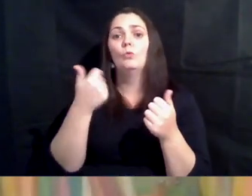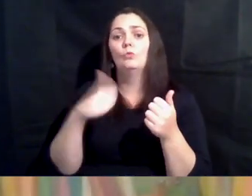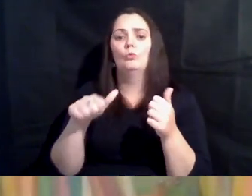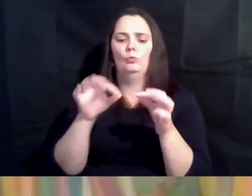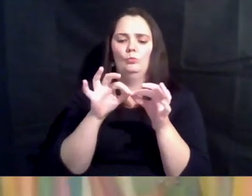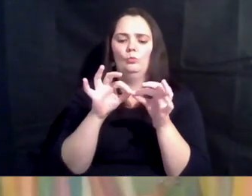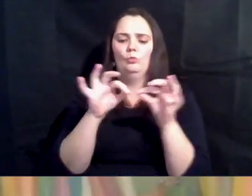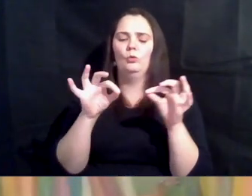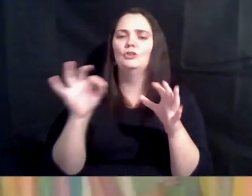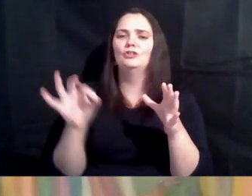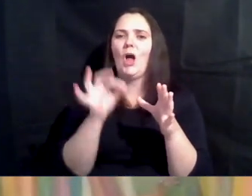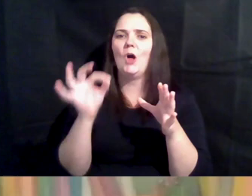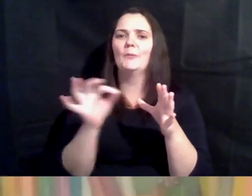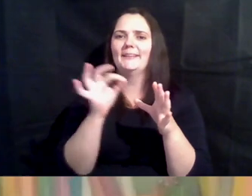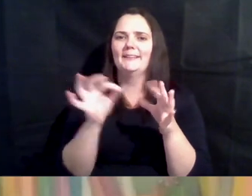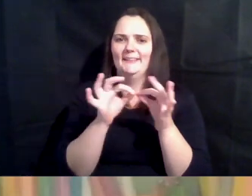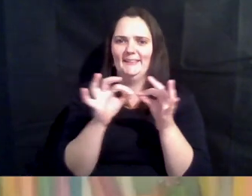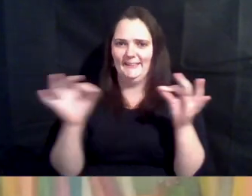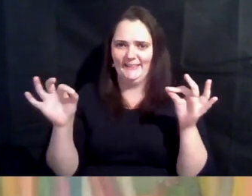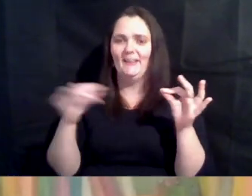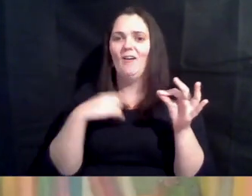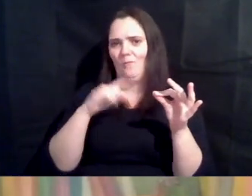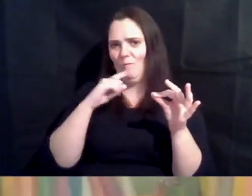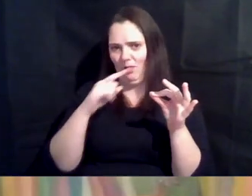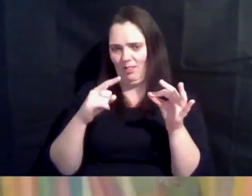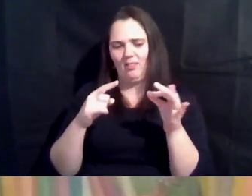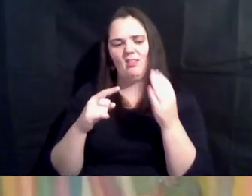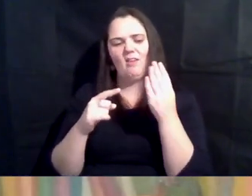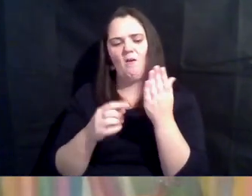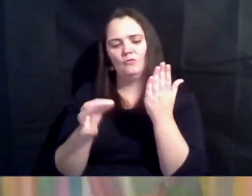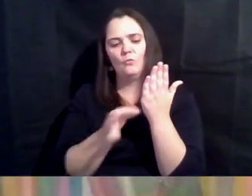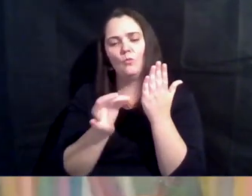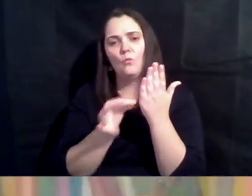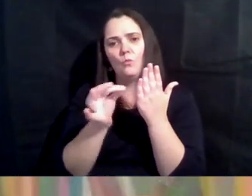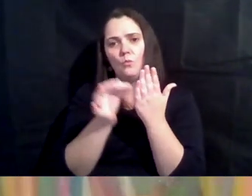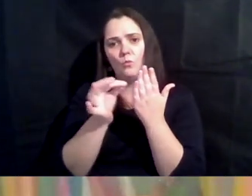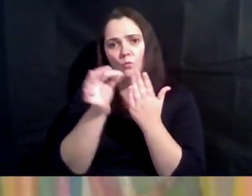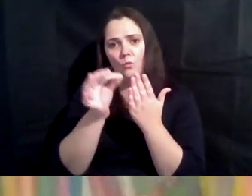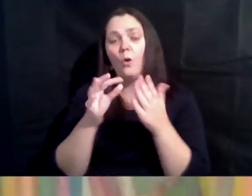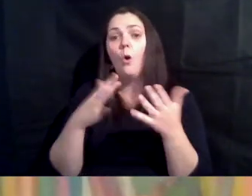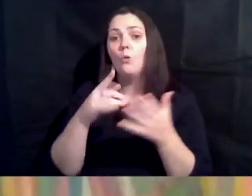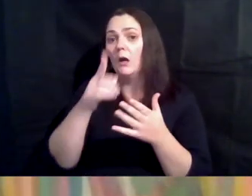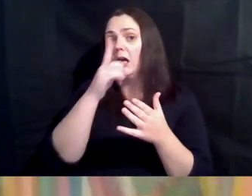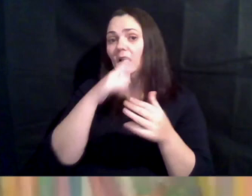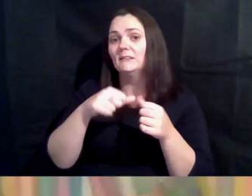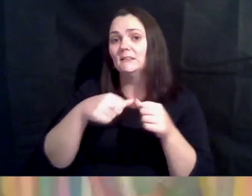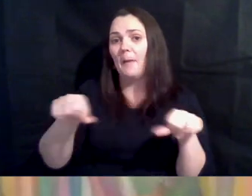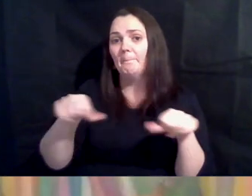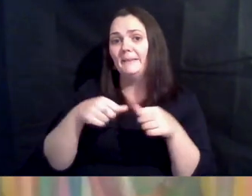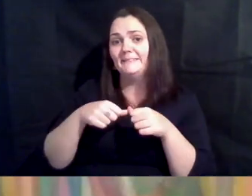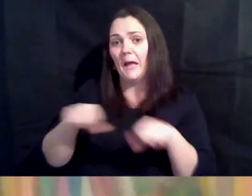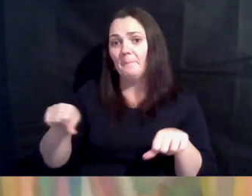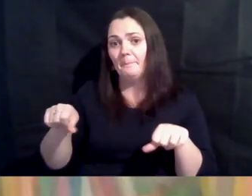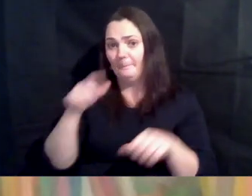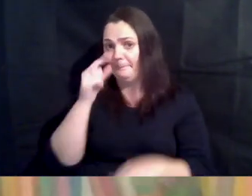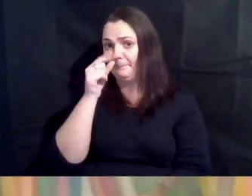it. And again, you feel like you have a professional bound booklet. But you could also use some sticky tape by taping the seam of each page